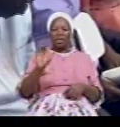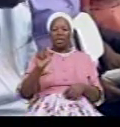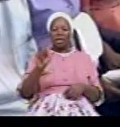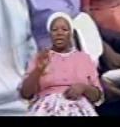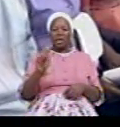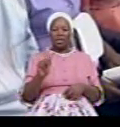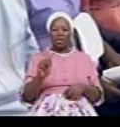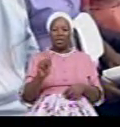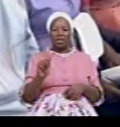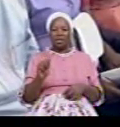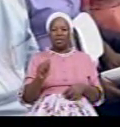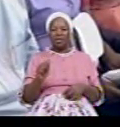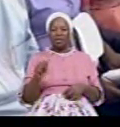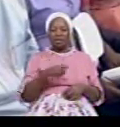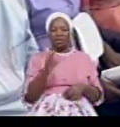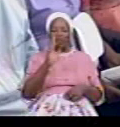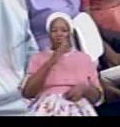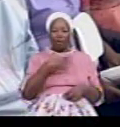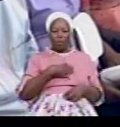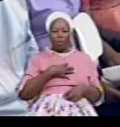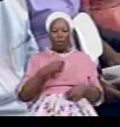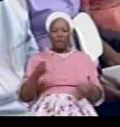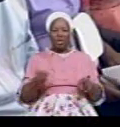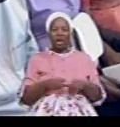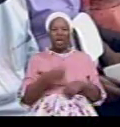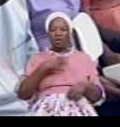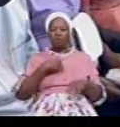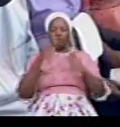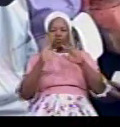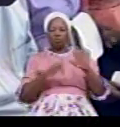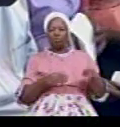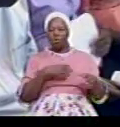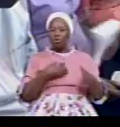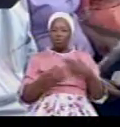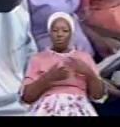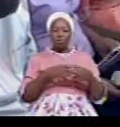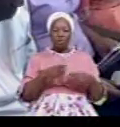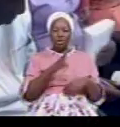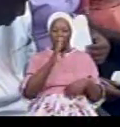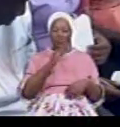Amen. Amen. And though they be red